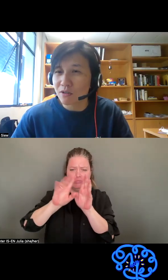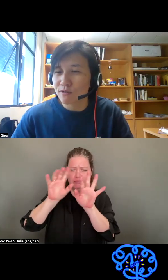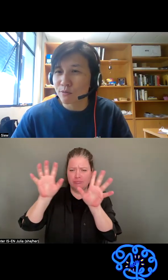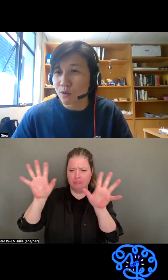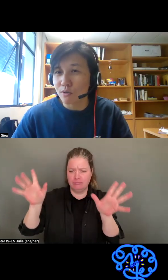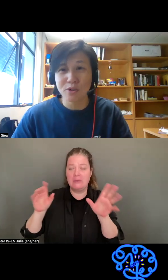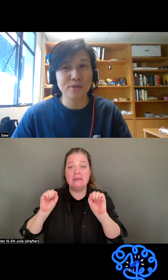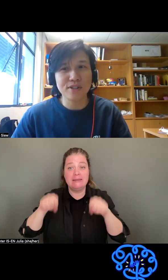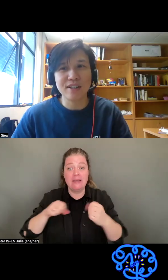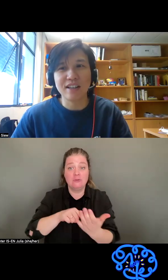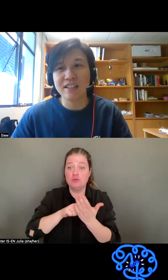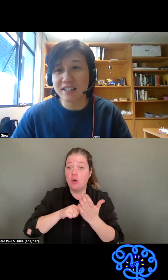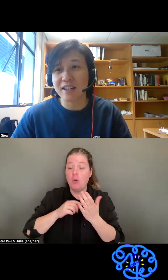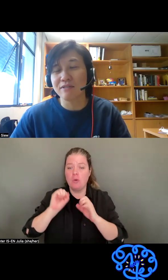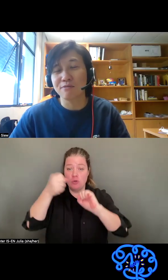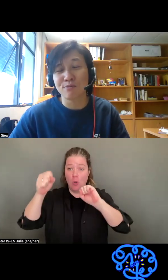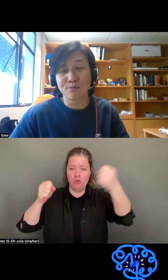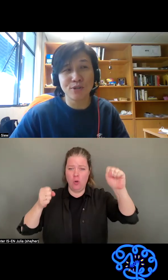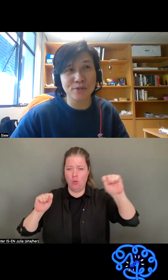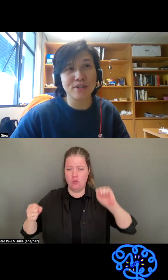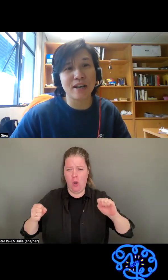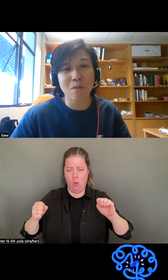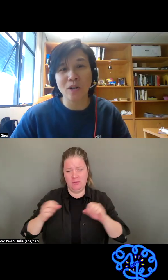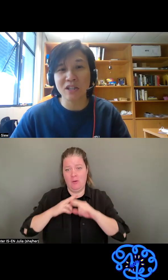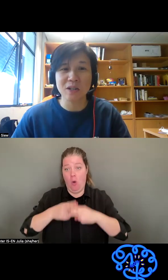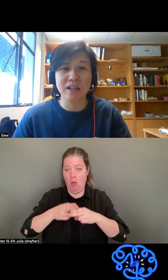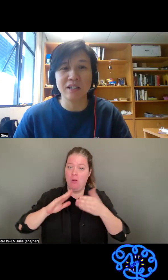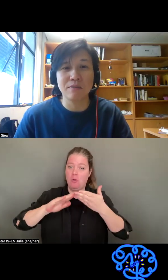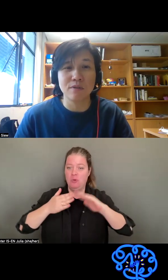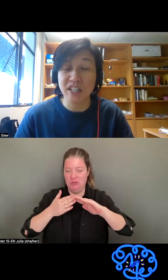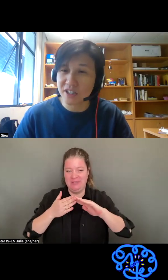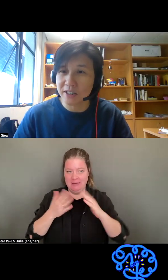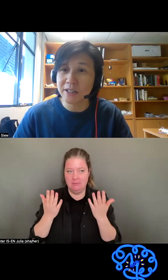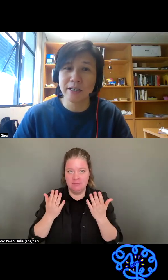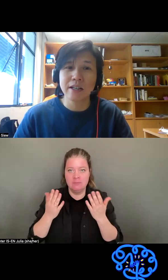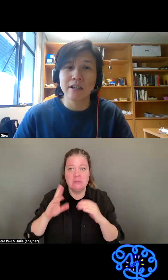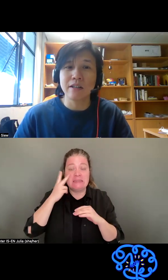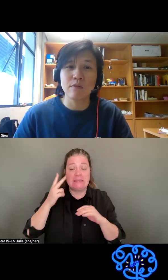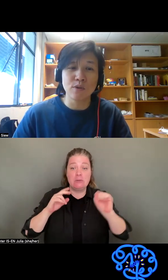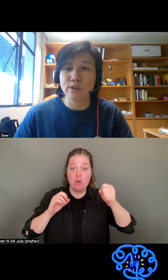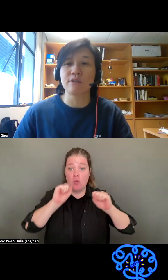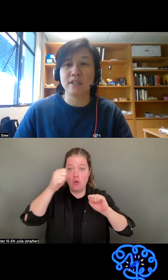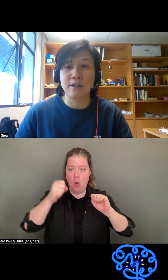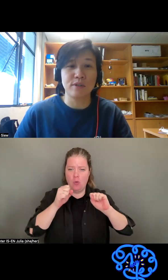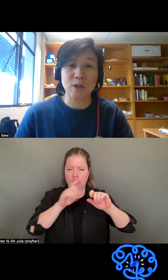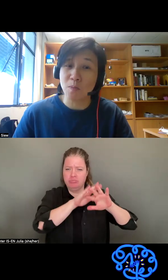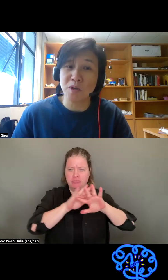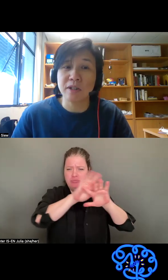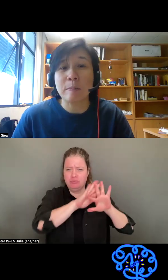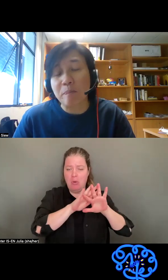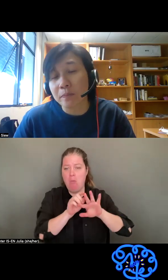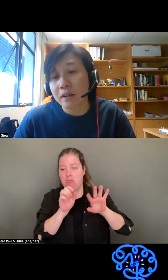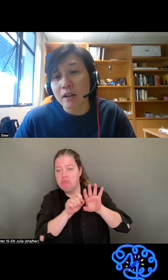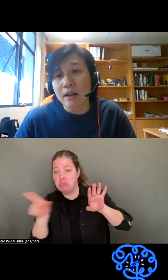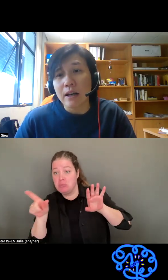communities of nodes. And these are nodes that are more interconnected with each other than with nodes outside of the